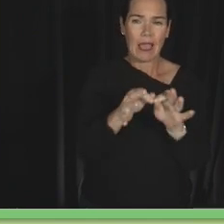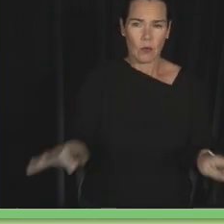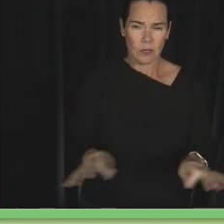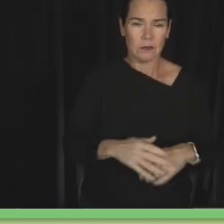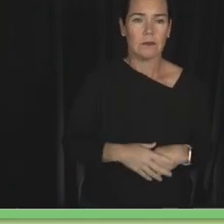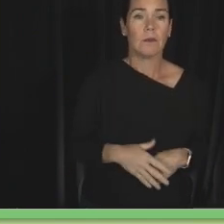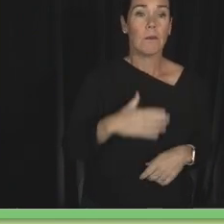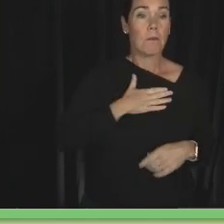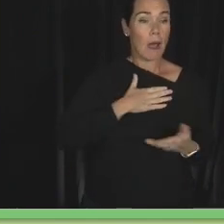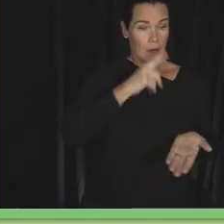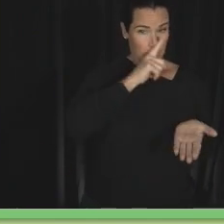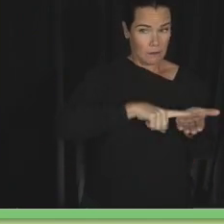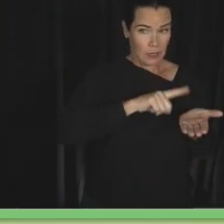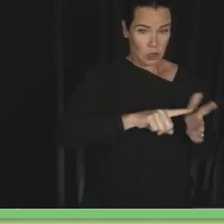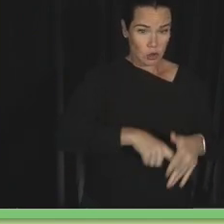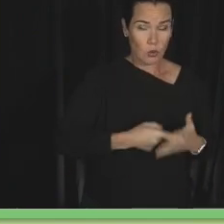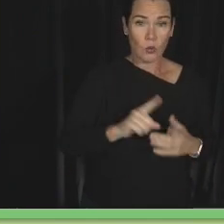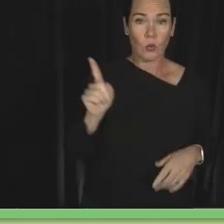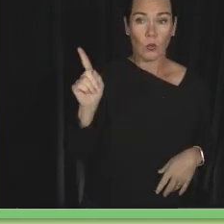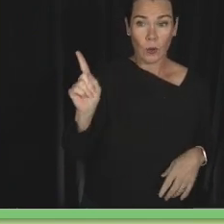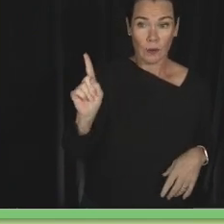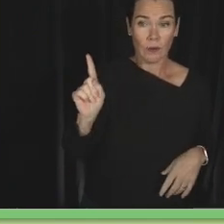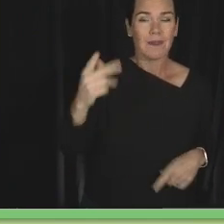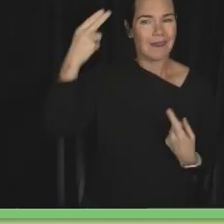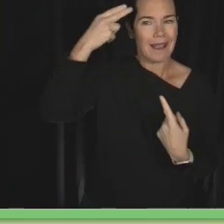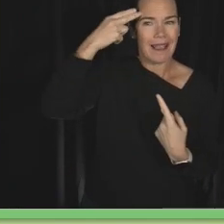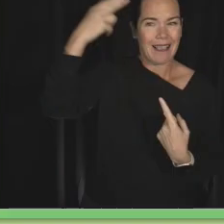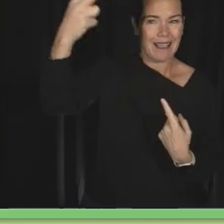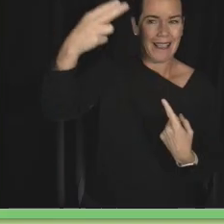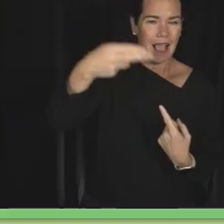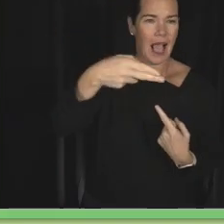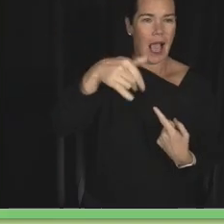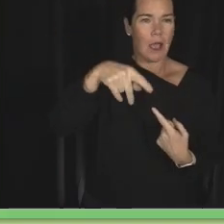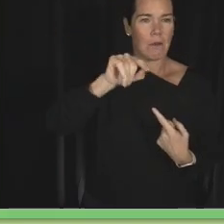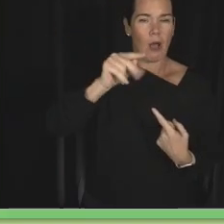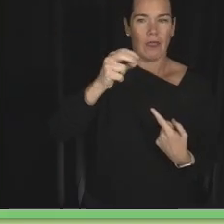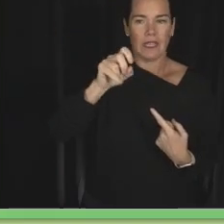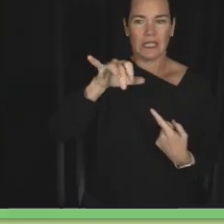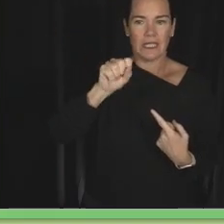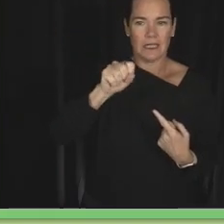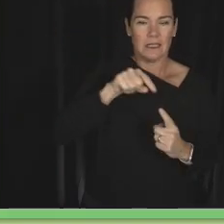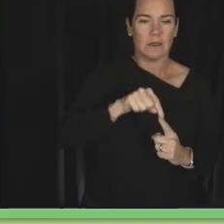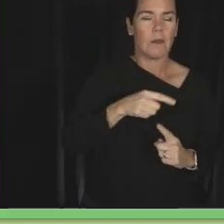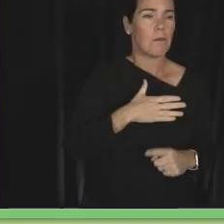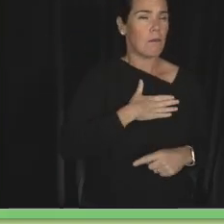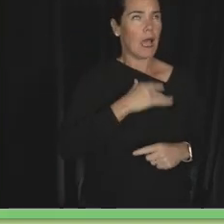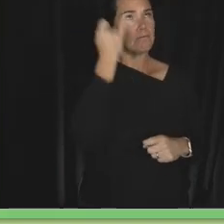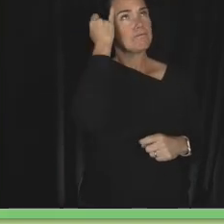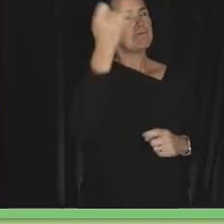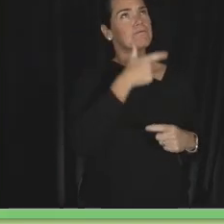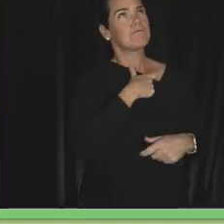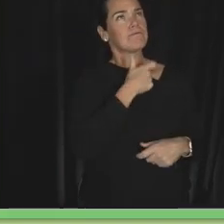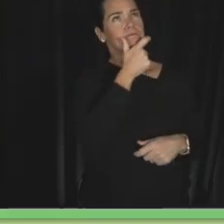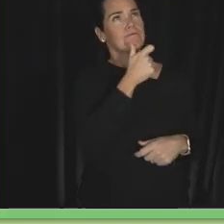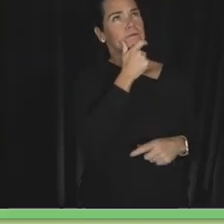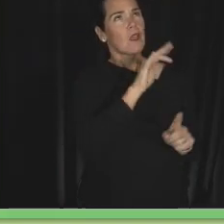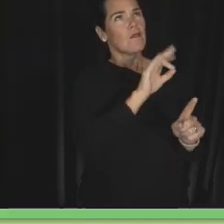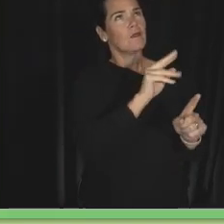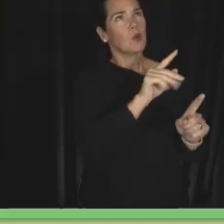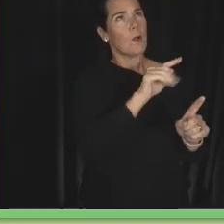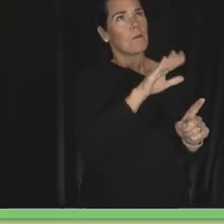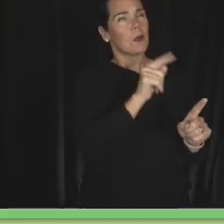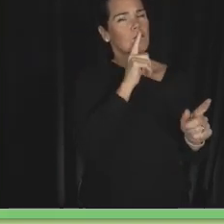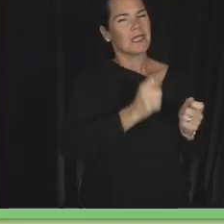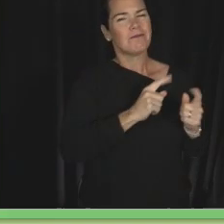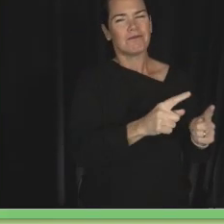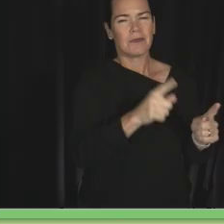these investigations with a hypothesis. So my hypothesis going in was that Fluent Bit would probably be spending most of its time doing expensive